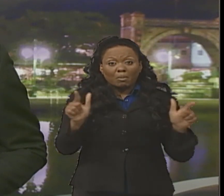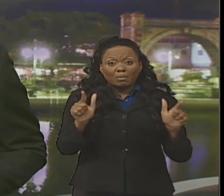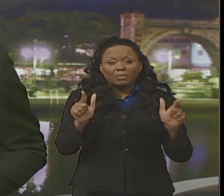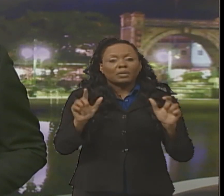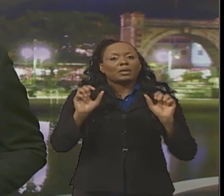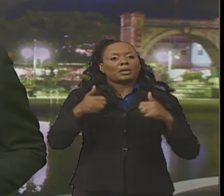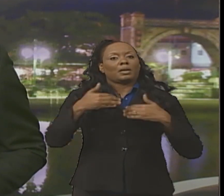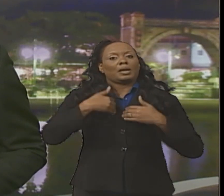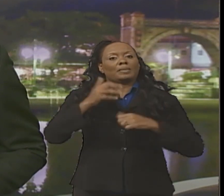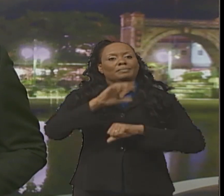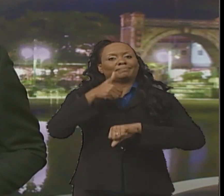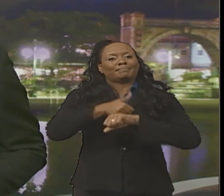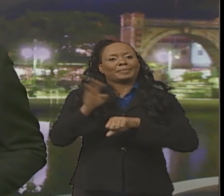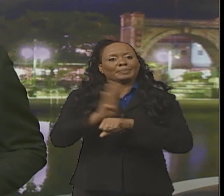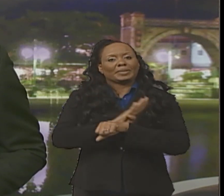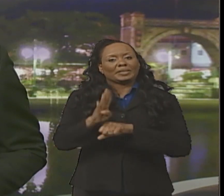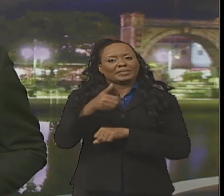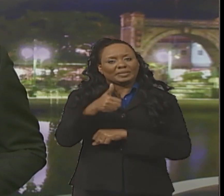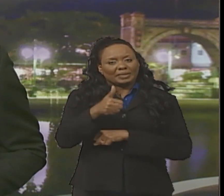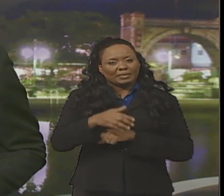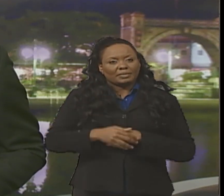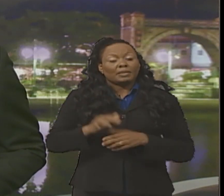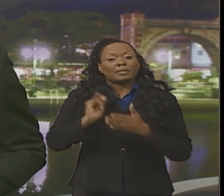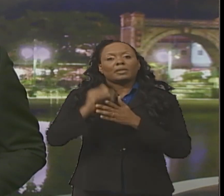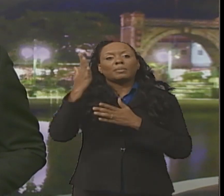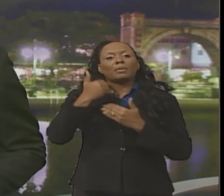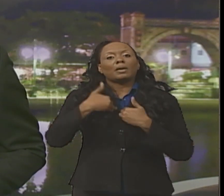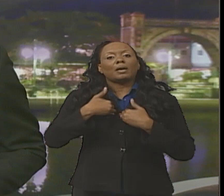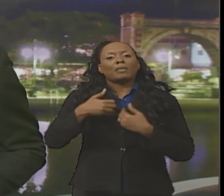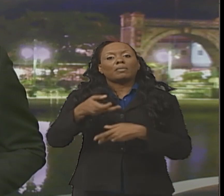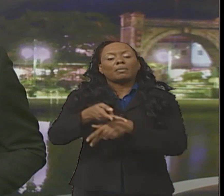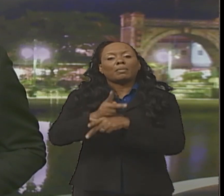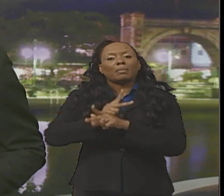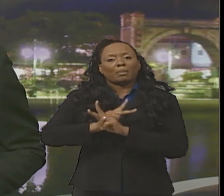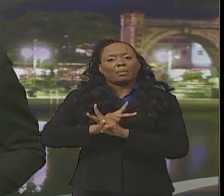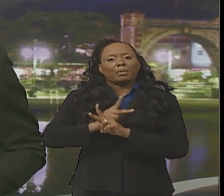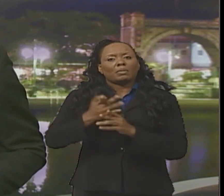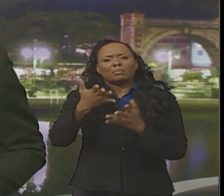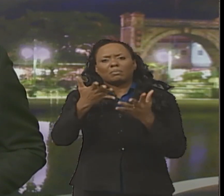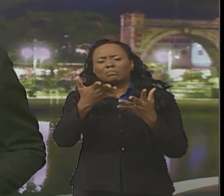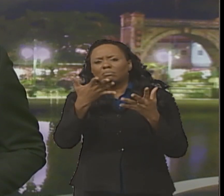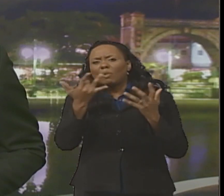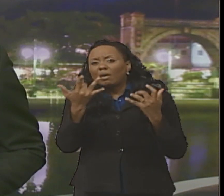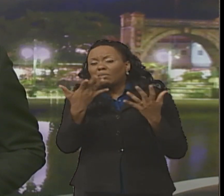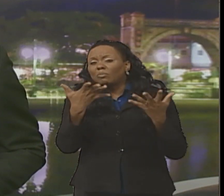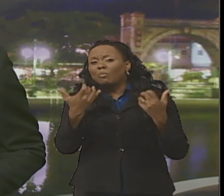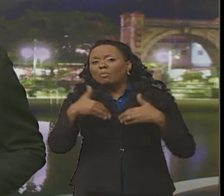Fund are part of government's efforts to encourage young people to pursue their dreams.